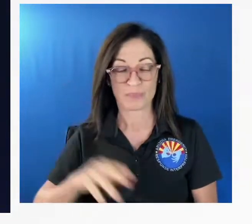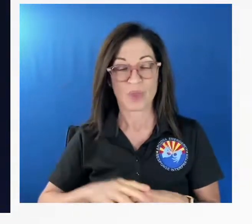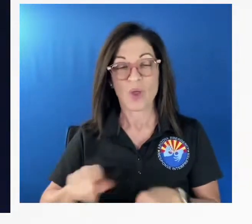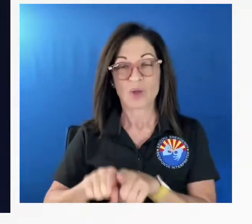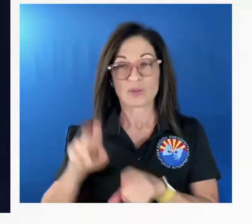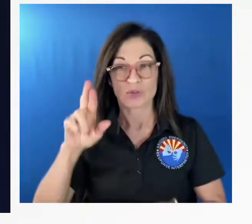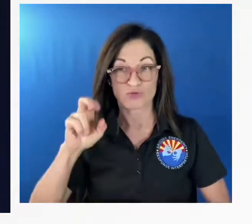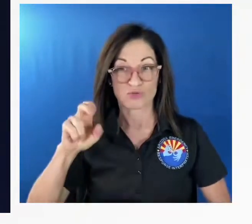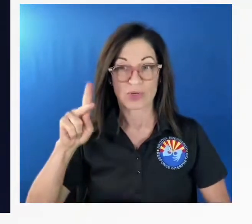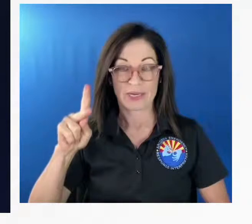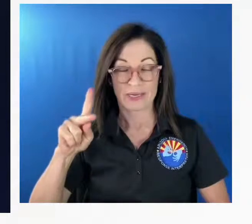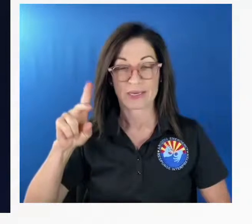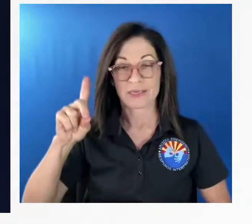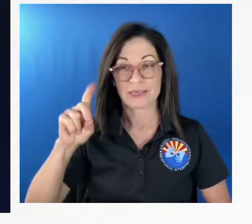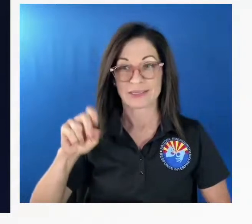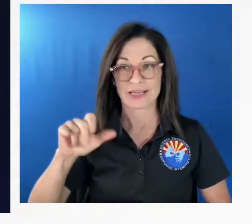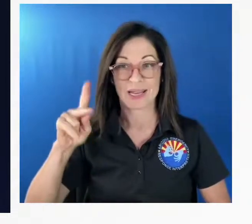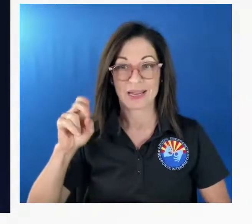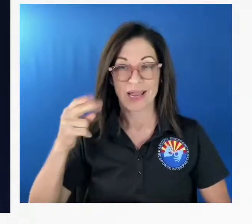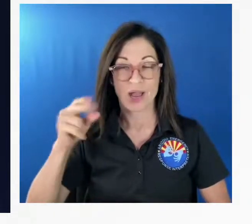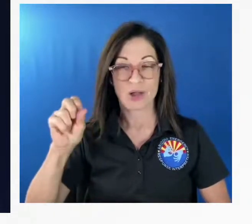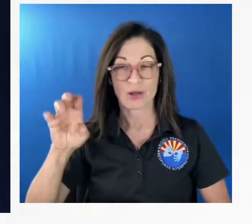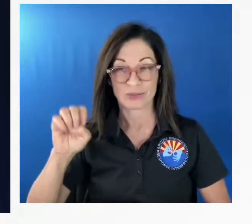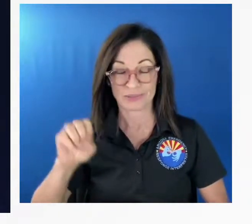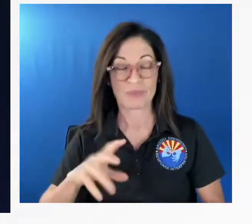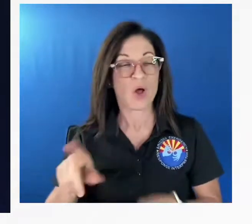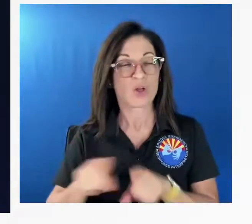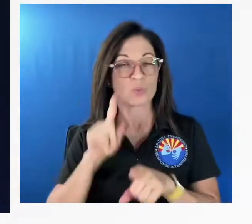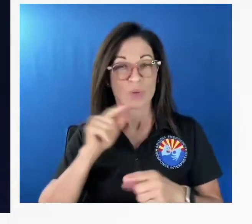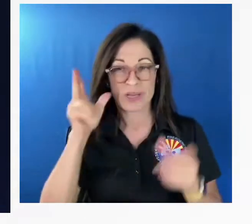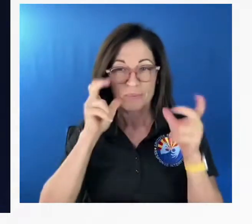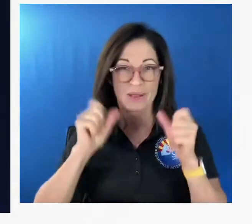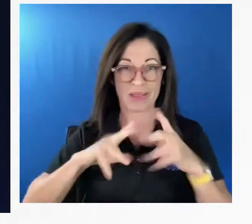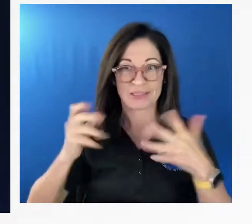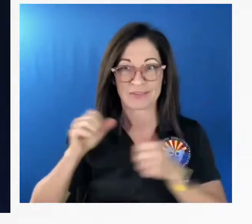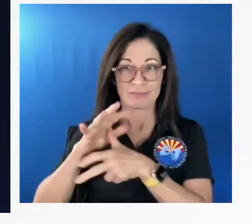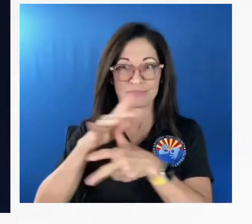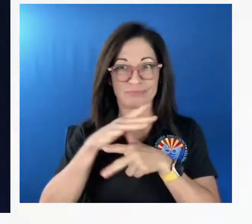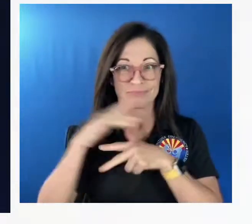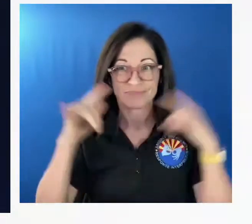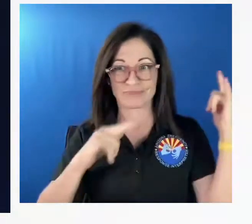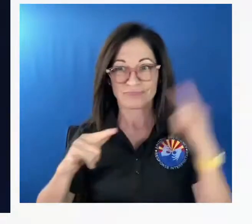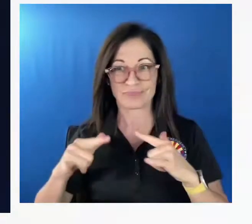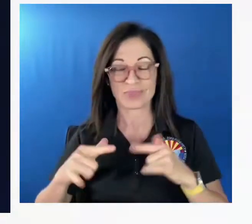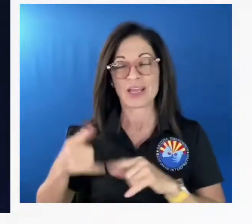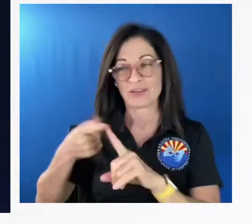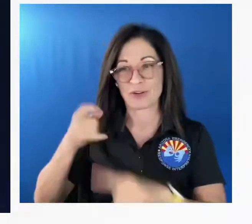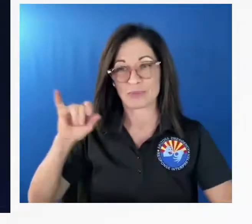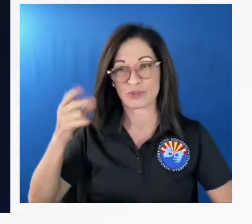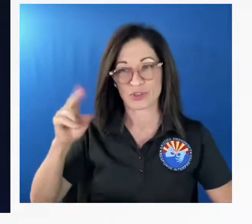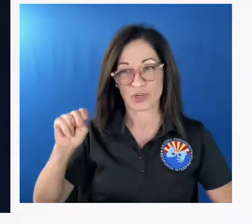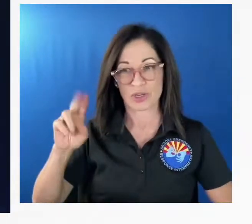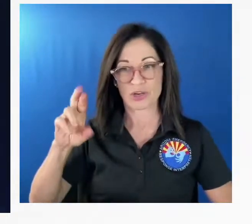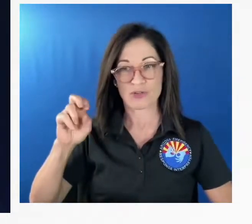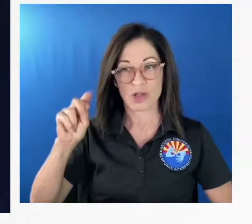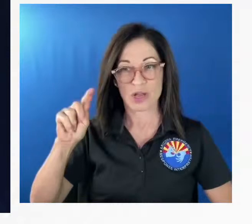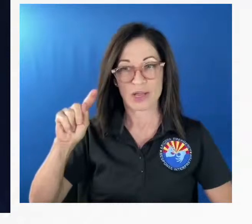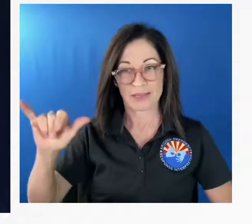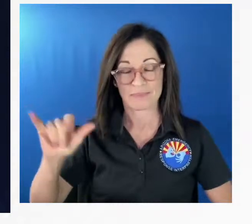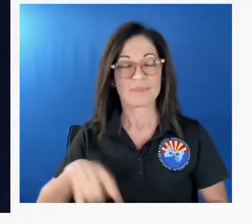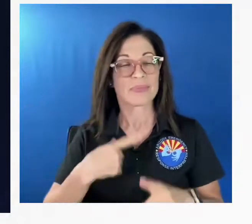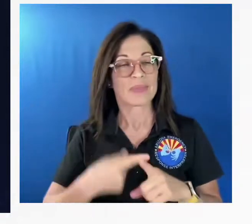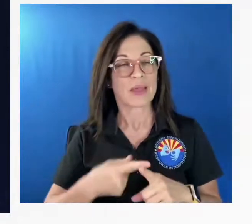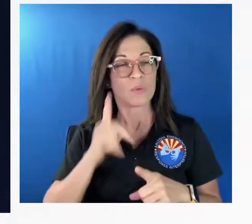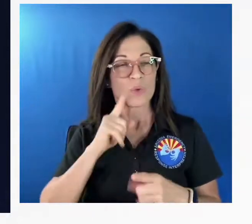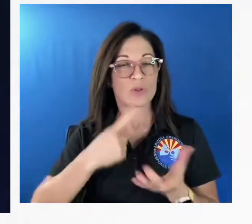We'll hear about all the fantastic air operations you've been seeing going on the last couple of days from John Crotty. We're going to take a look at our